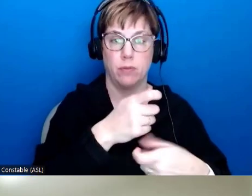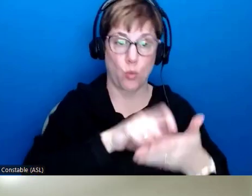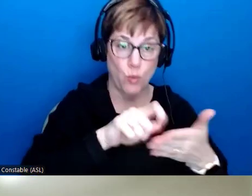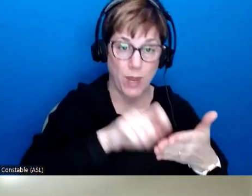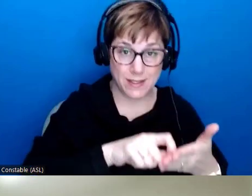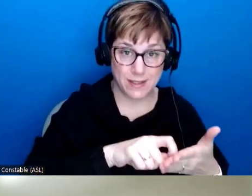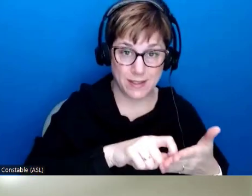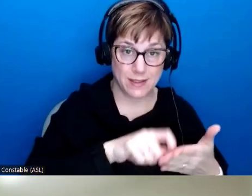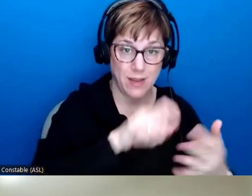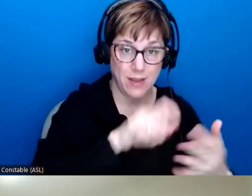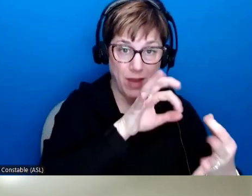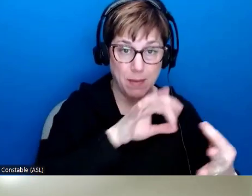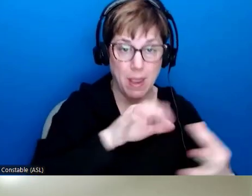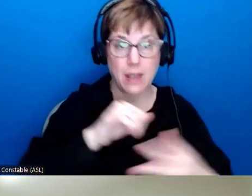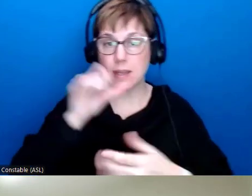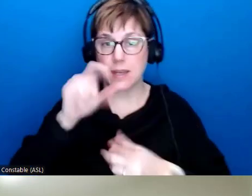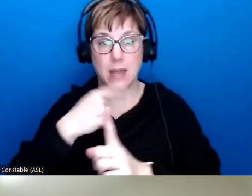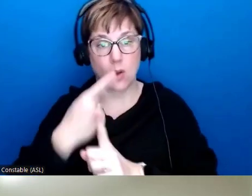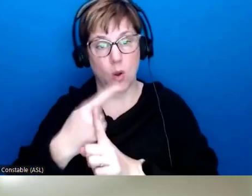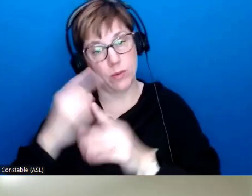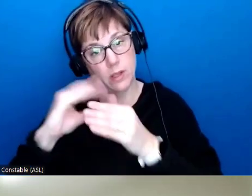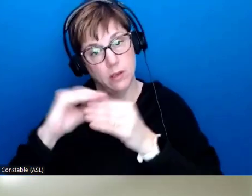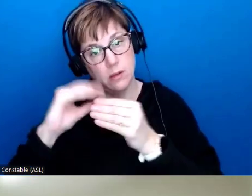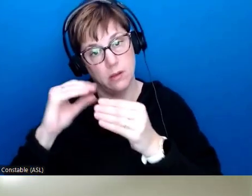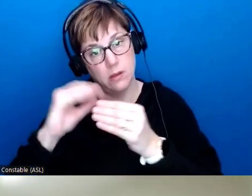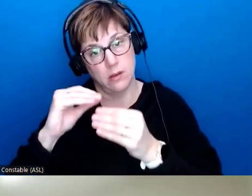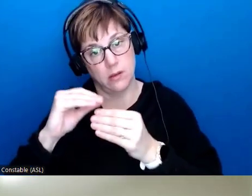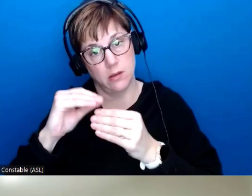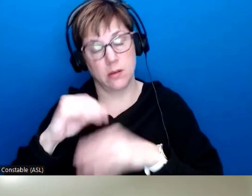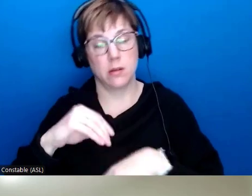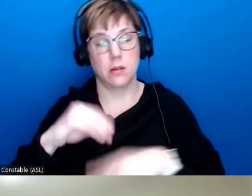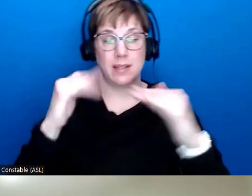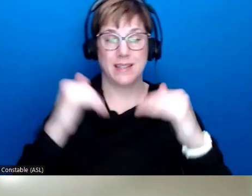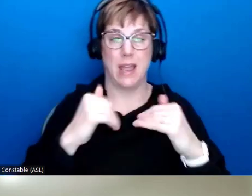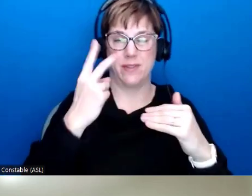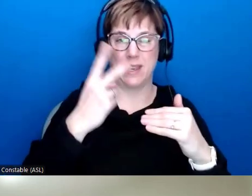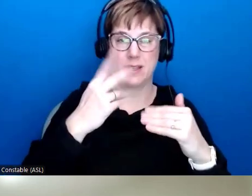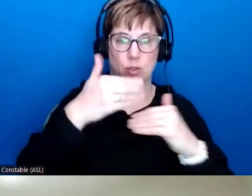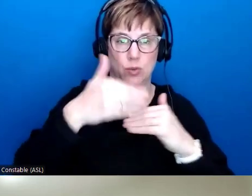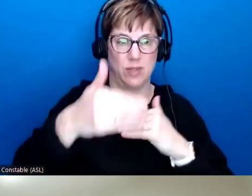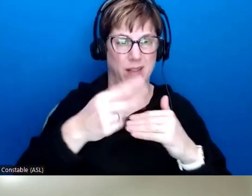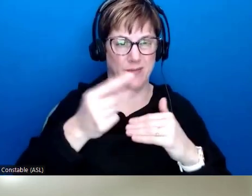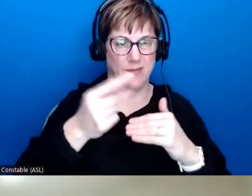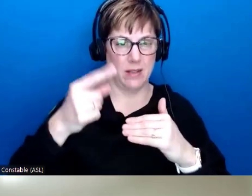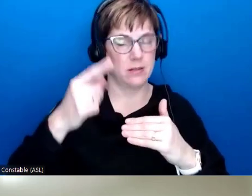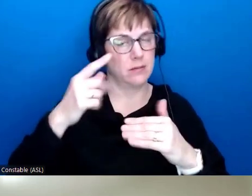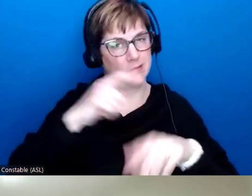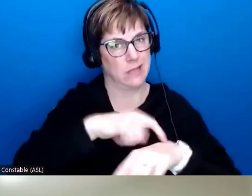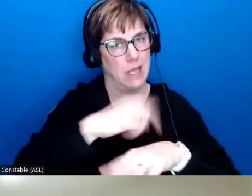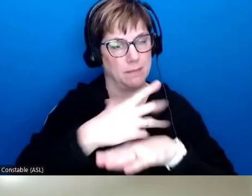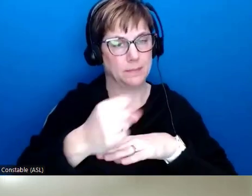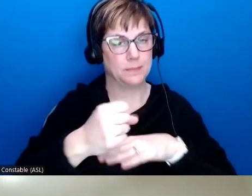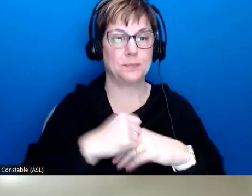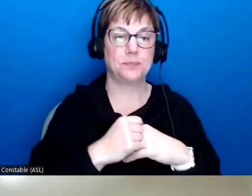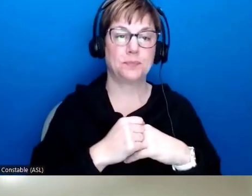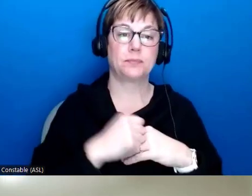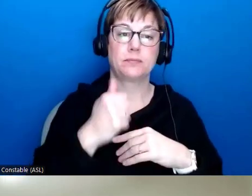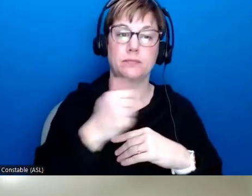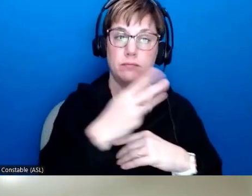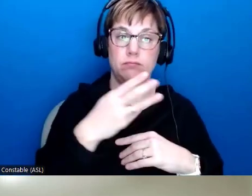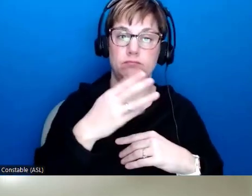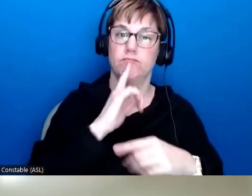versus written feedback and things like that. I'm going to tick through the next two slides really quickly because we're running out of time. A few practical